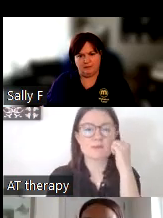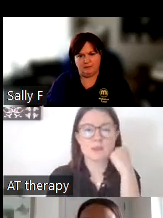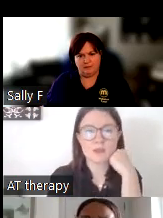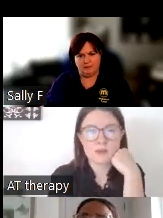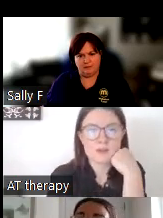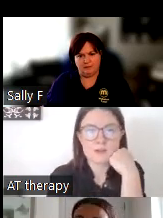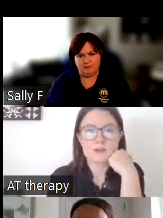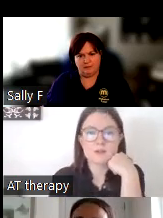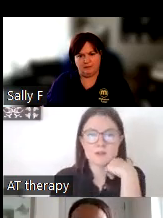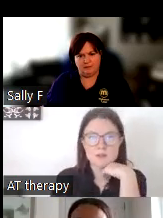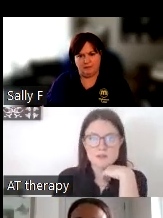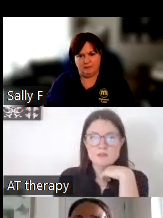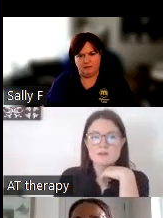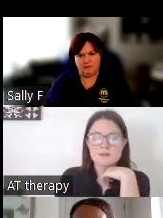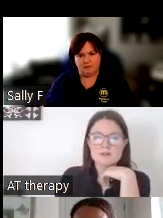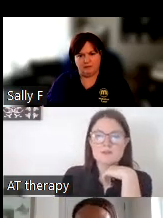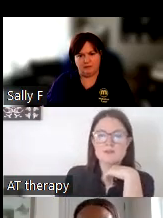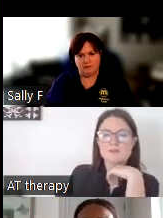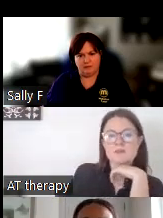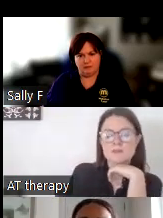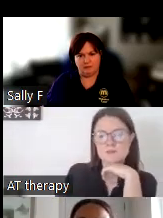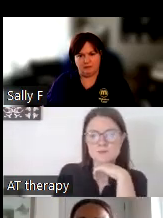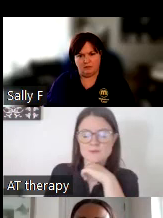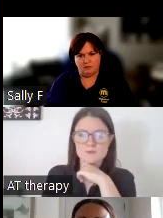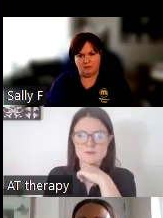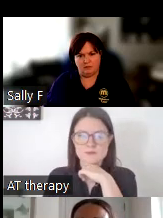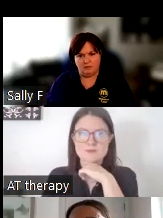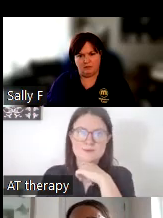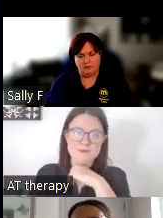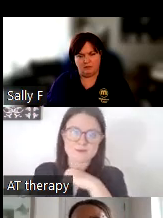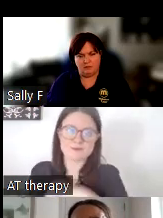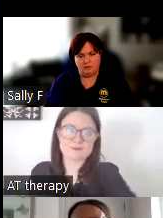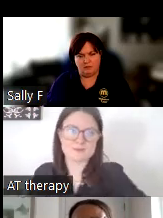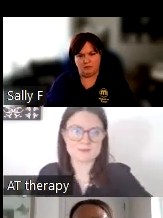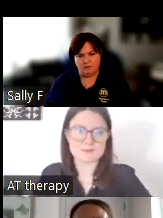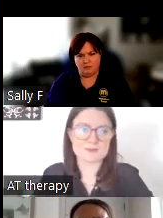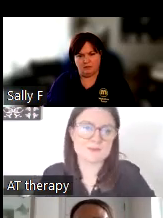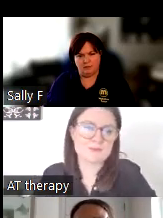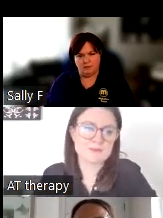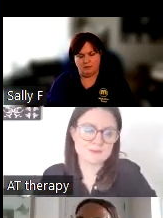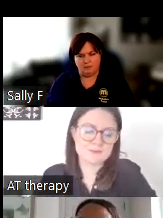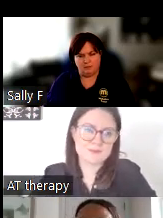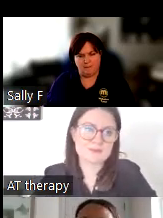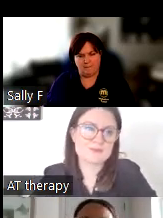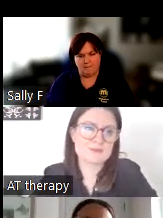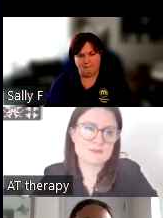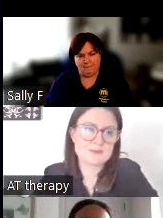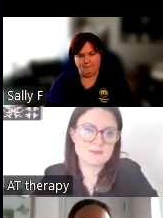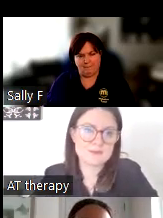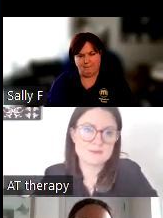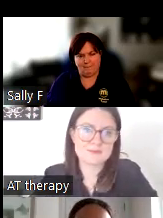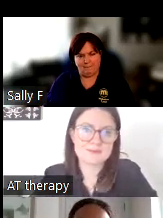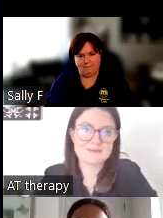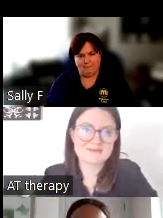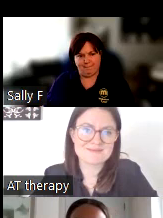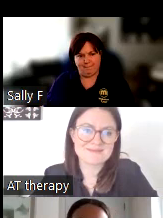was there? Where were you? You know, what happened? And by breaking it down, the child was able to explain what